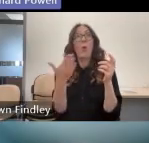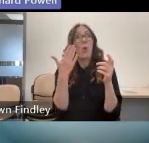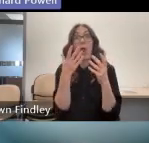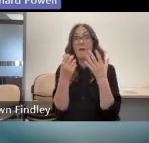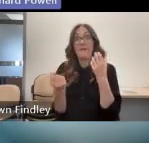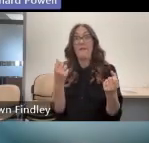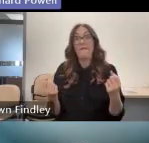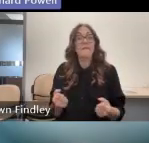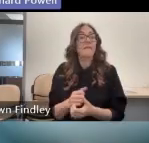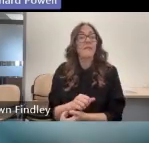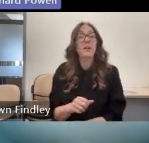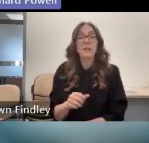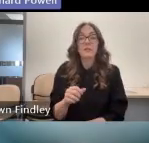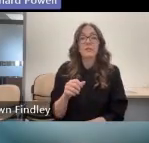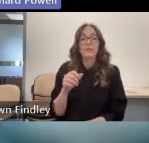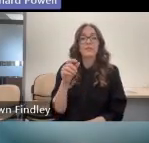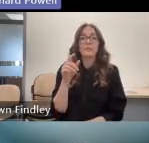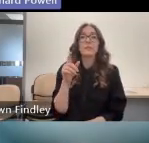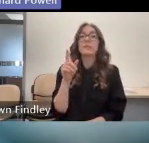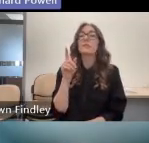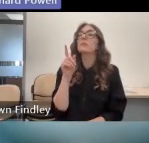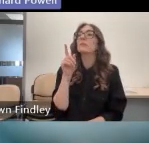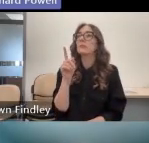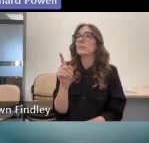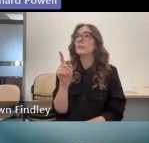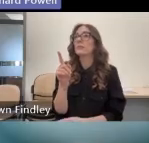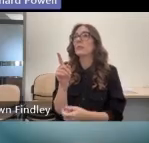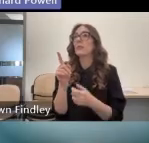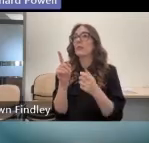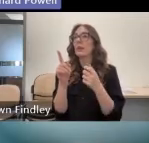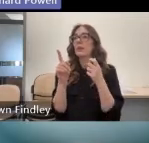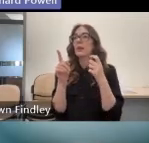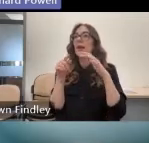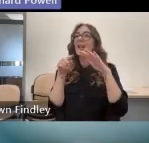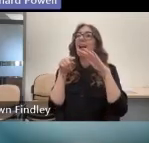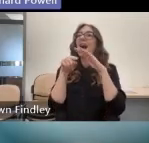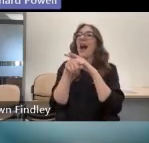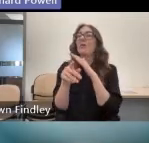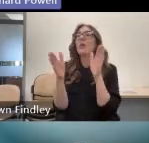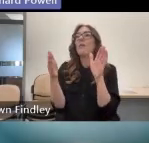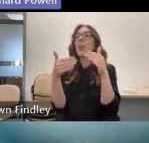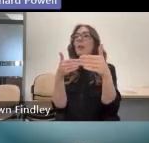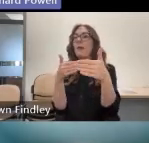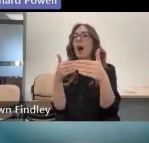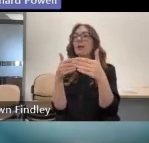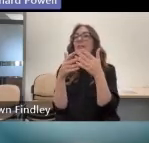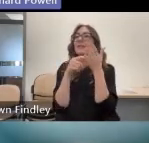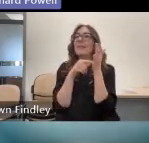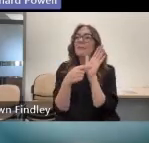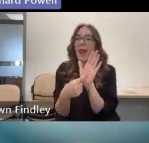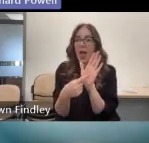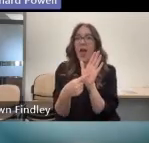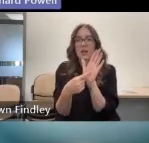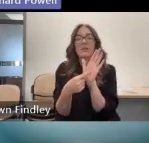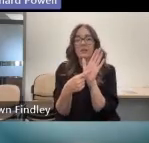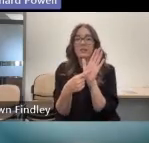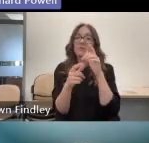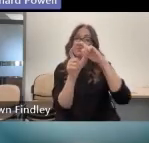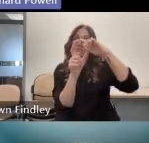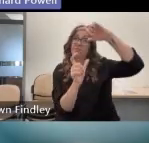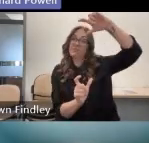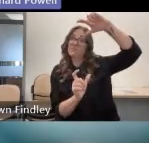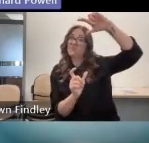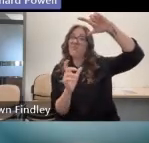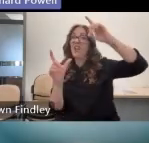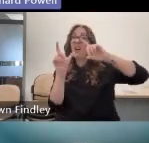an out-of-the-box display that you would get on this type of phone. I have reset its factory settings so that I